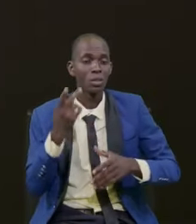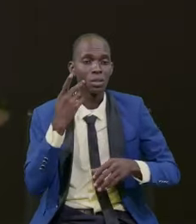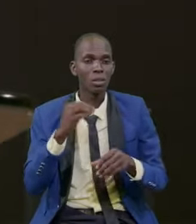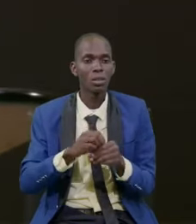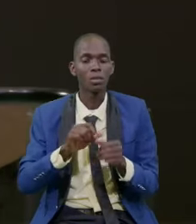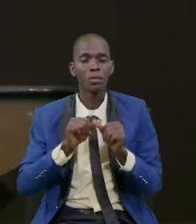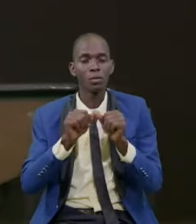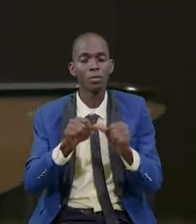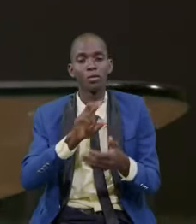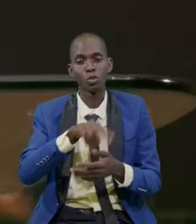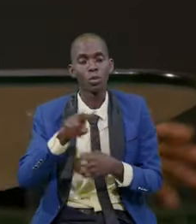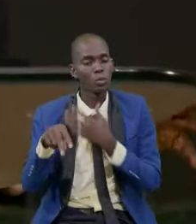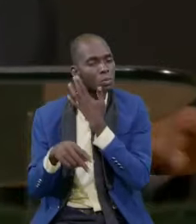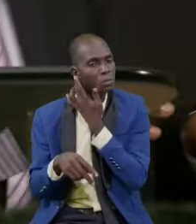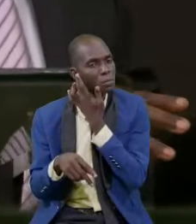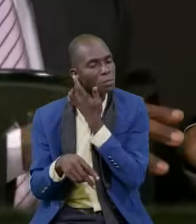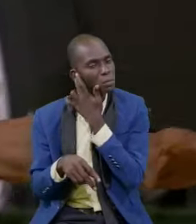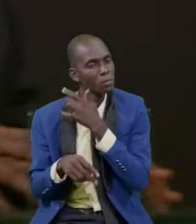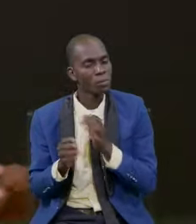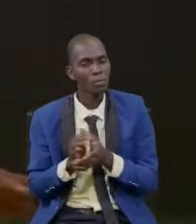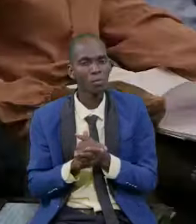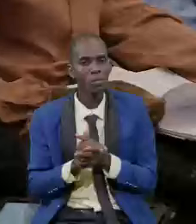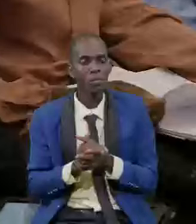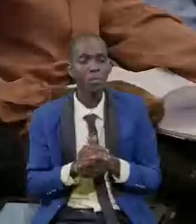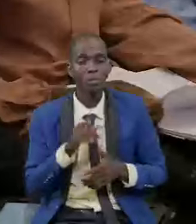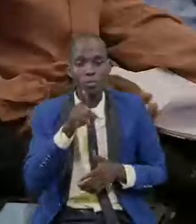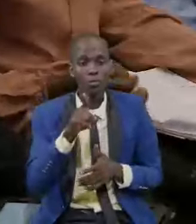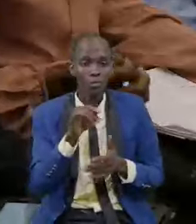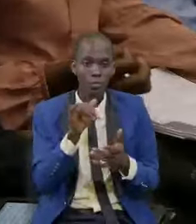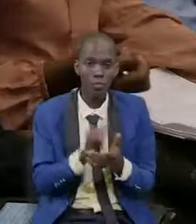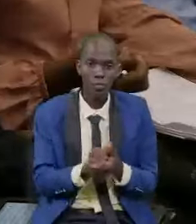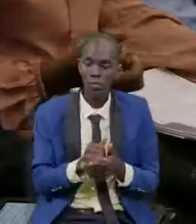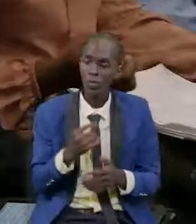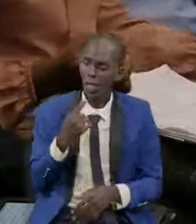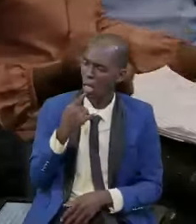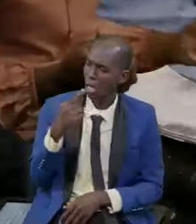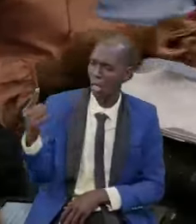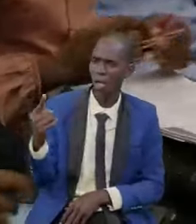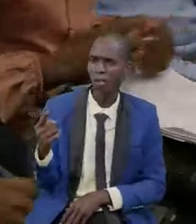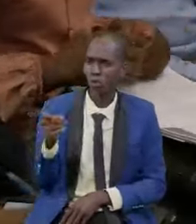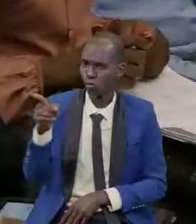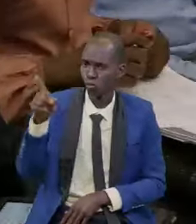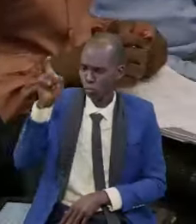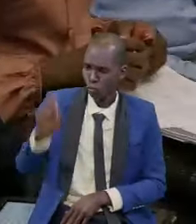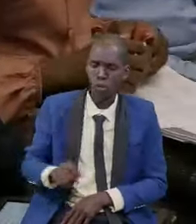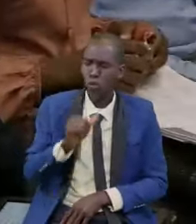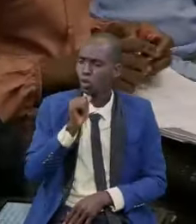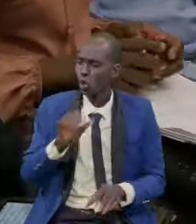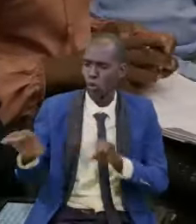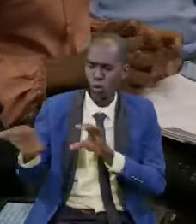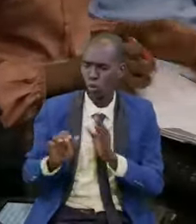22, thou that sayest a man should not commit